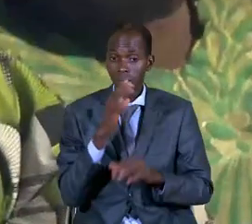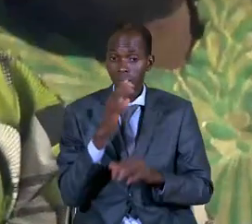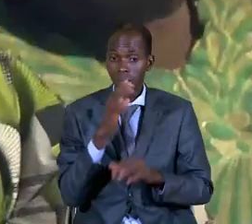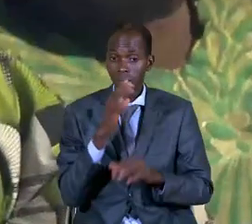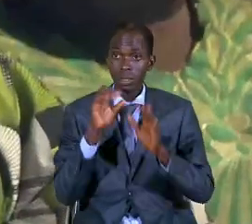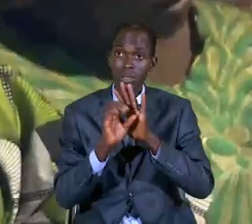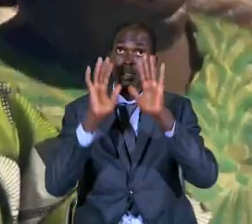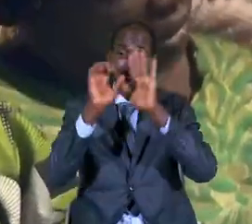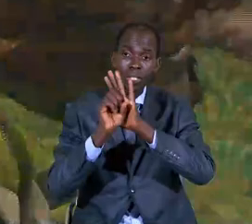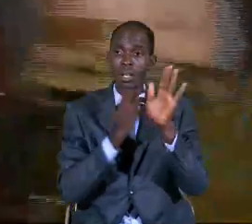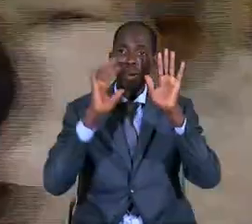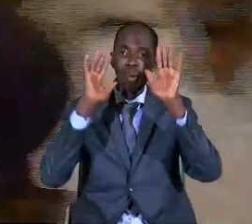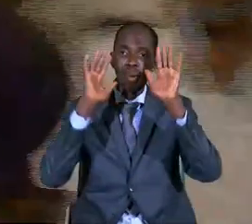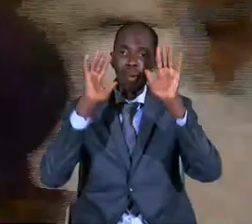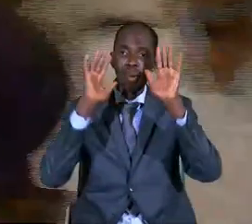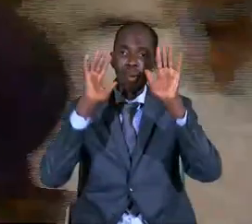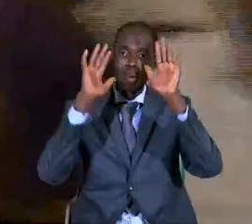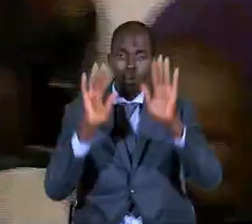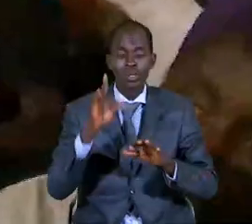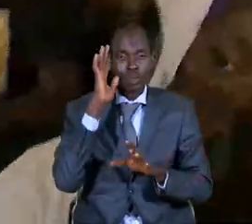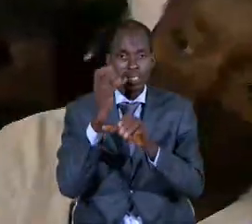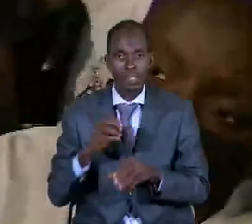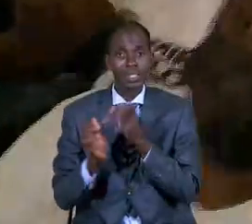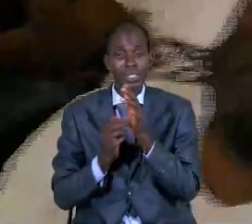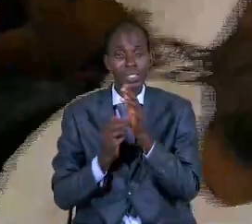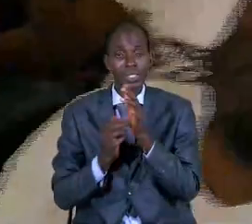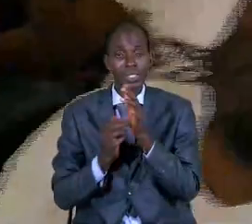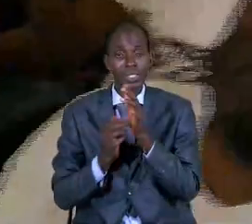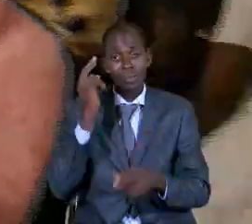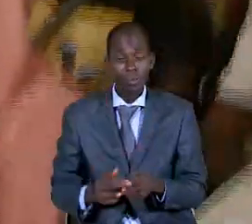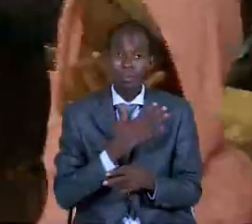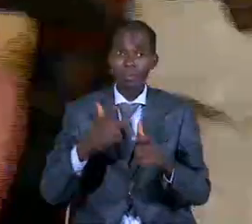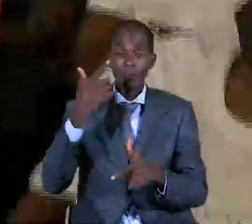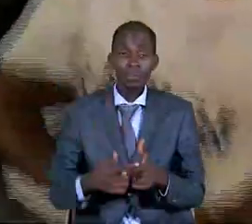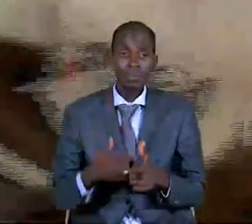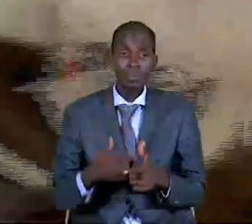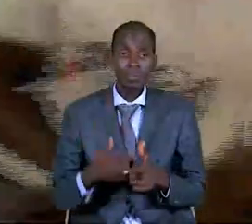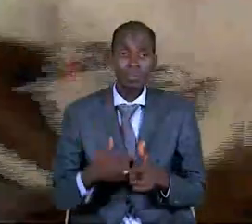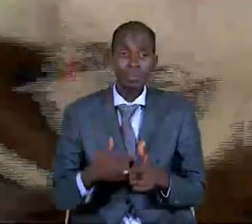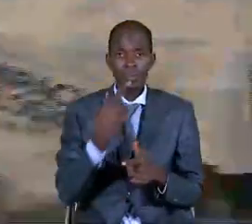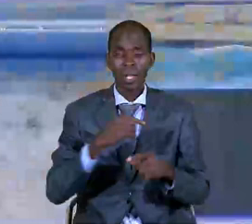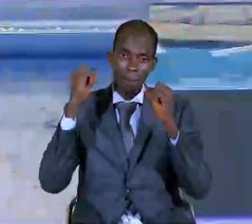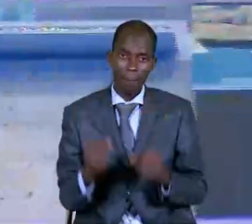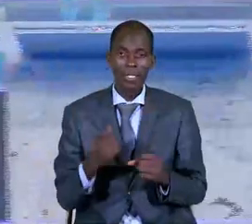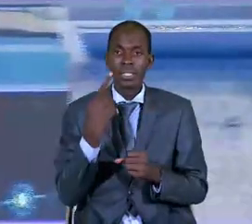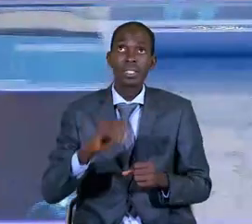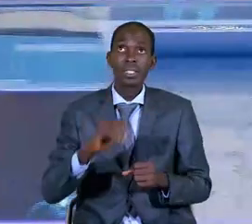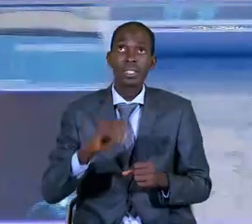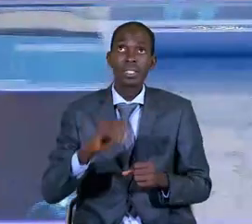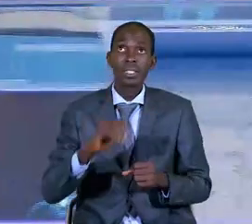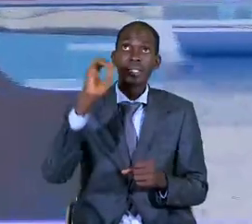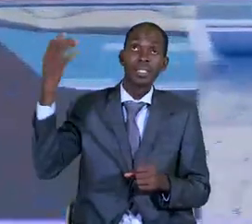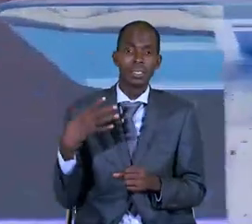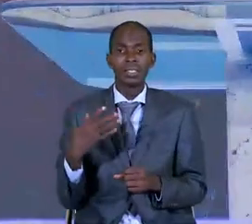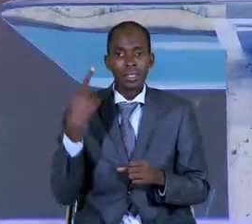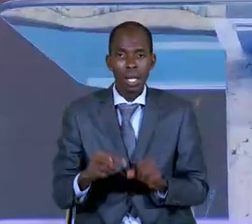wonders, you receive in Jesus' name. And then the power, the grace, the hope,